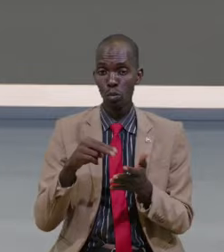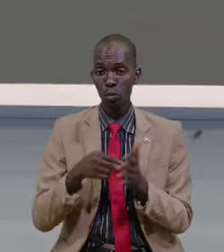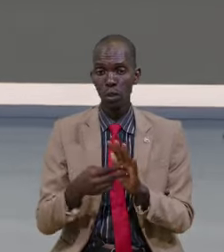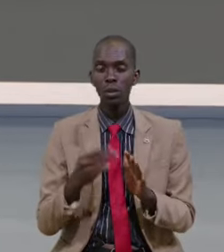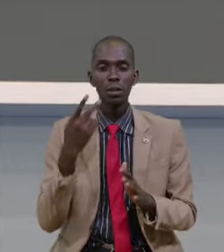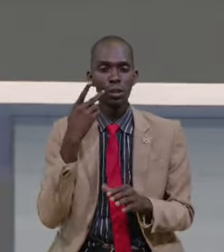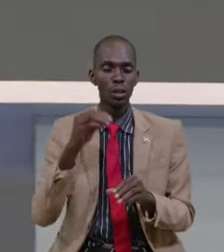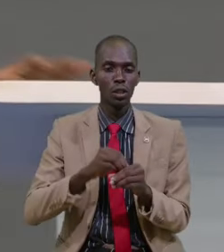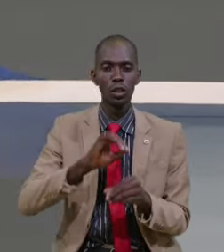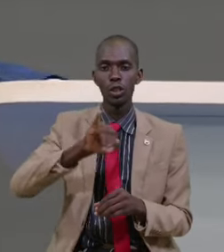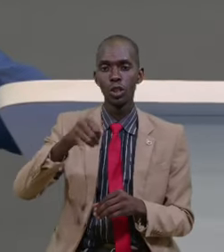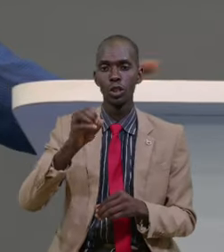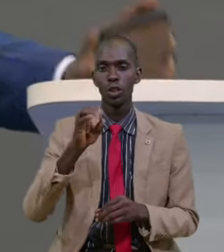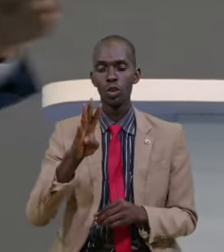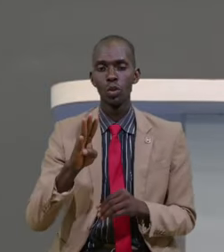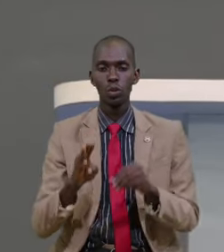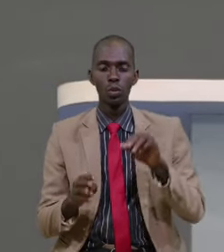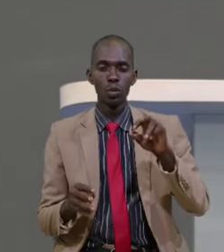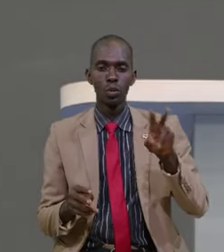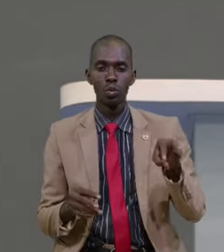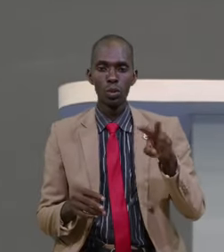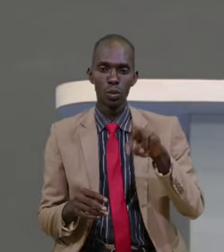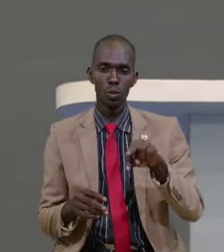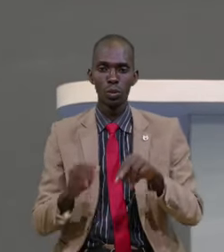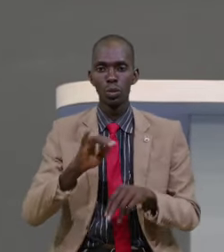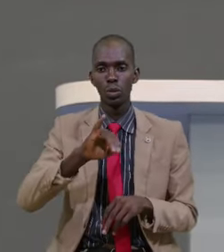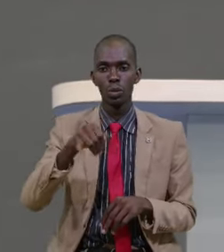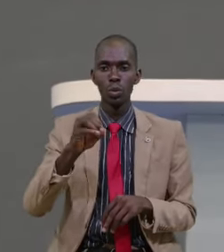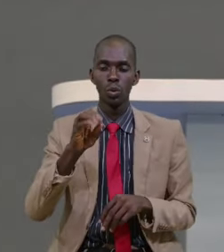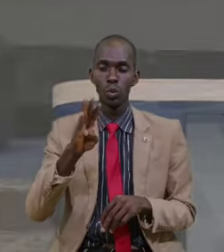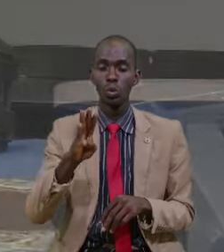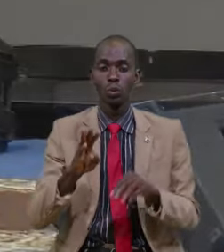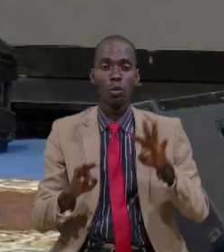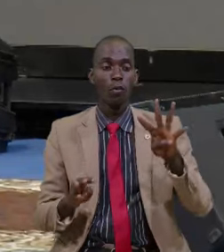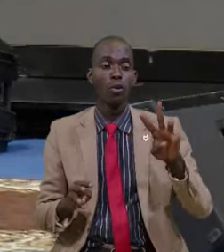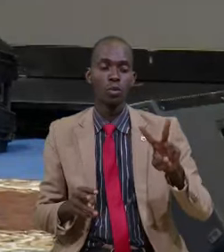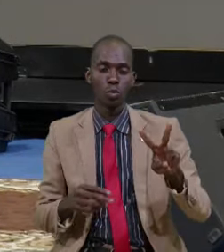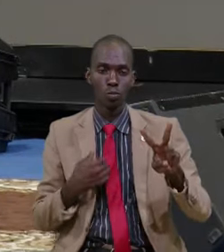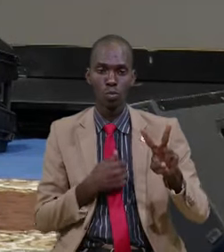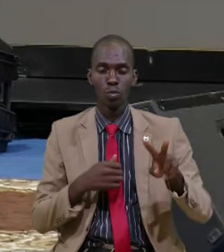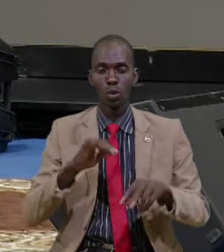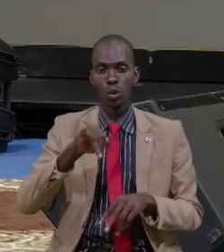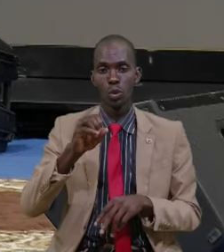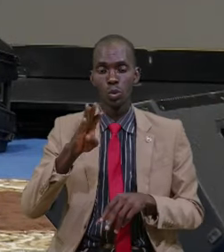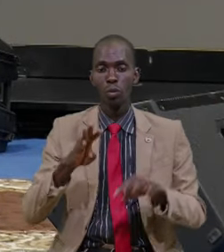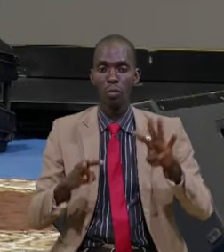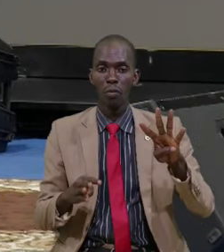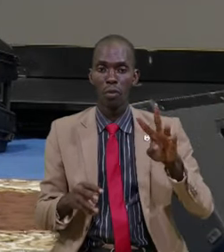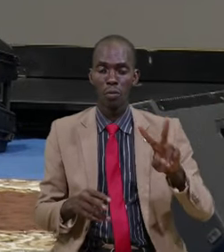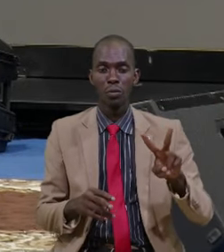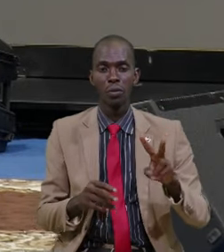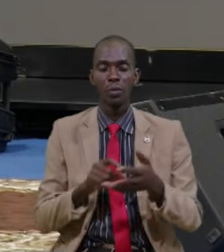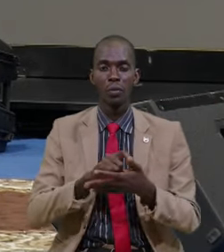42. And I'm reading from verse 10. Job chapter 42, and we're looking at